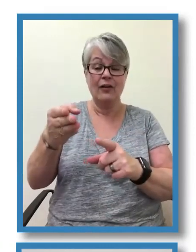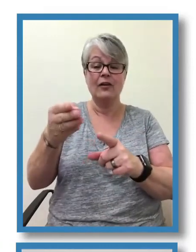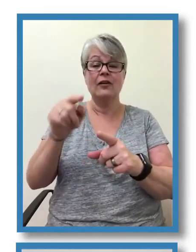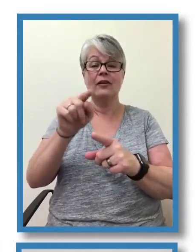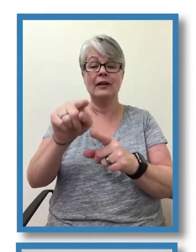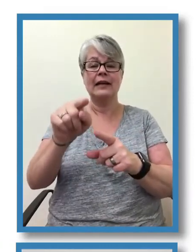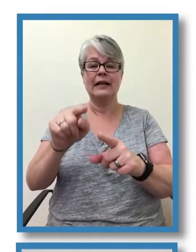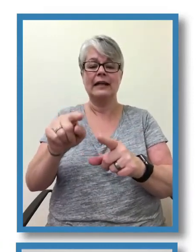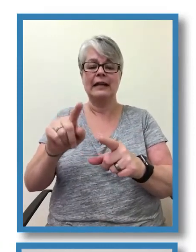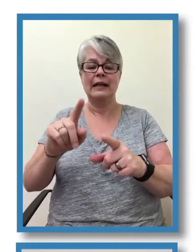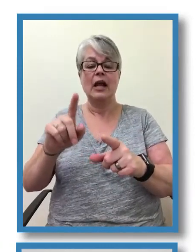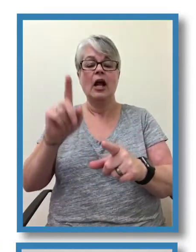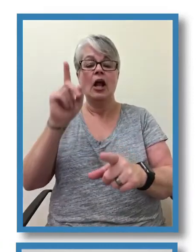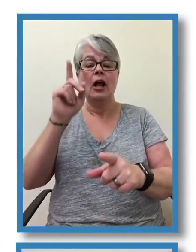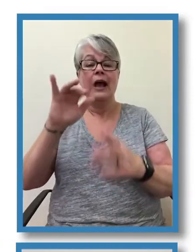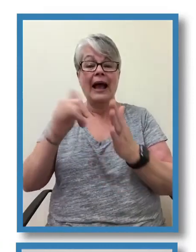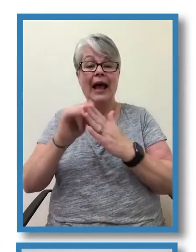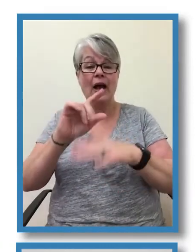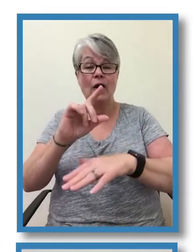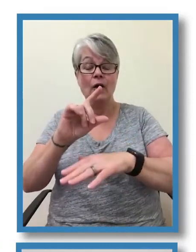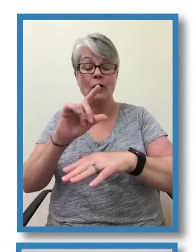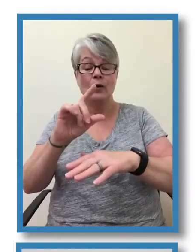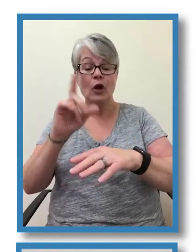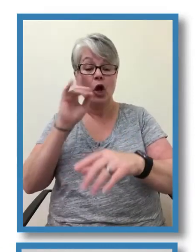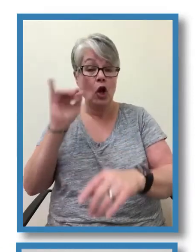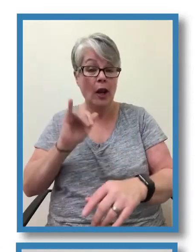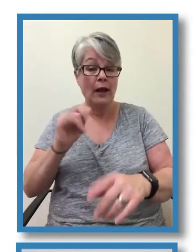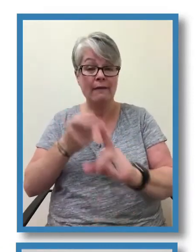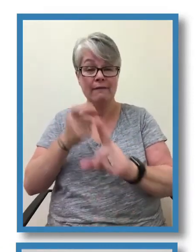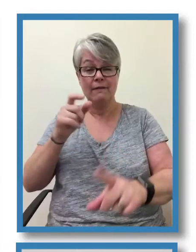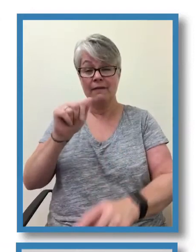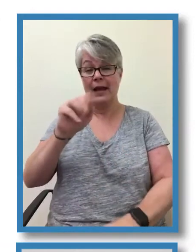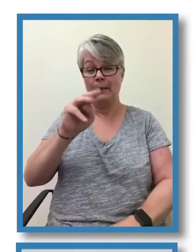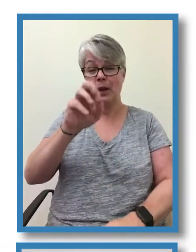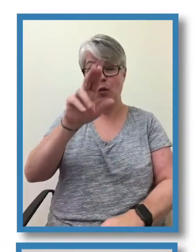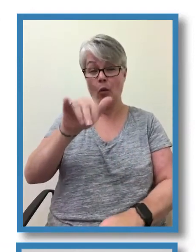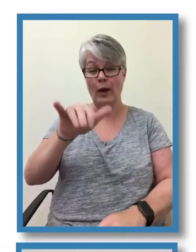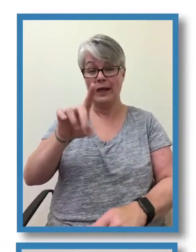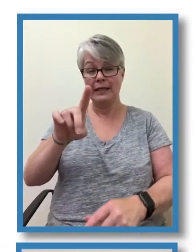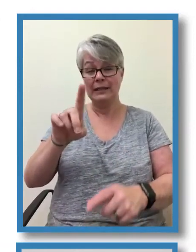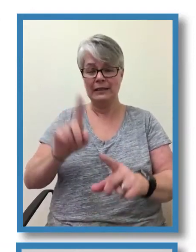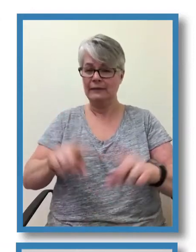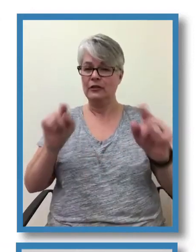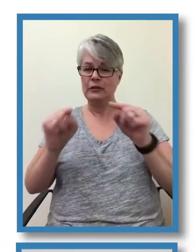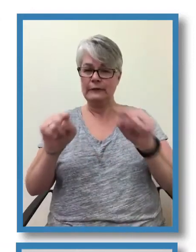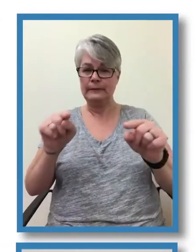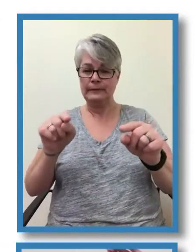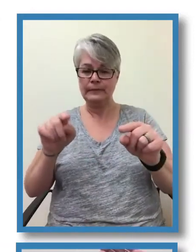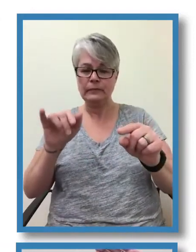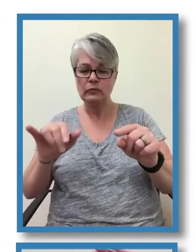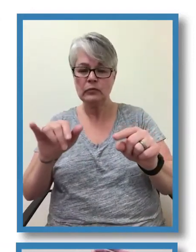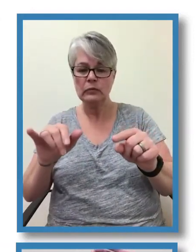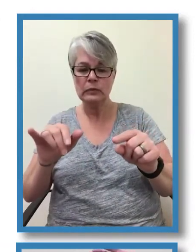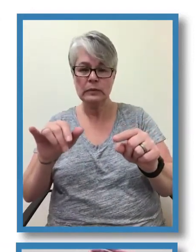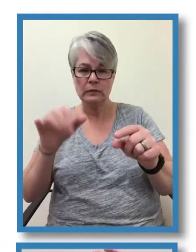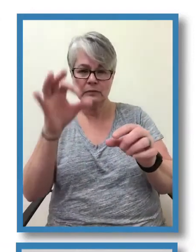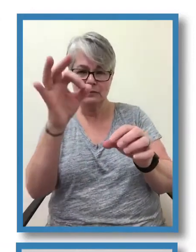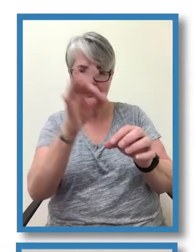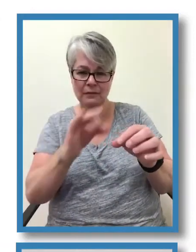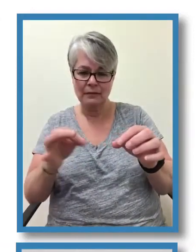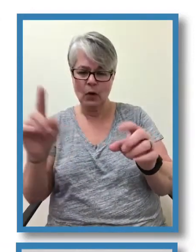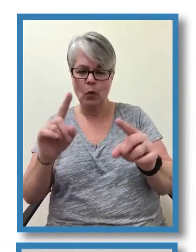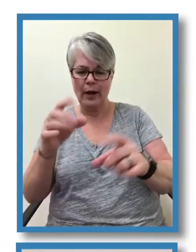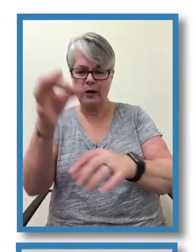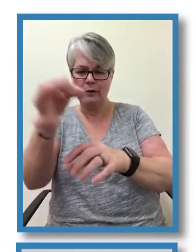entorhinal cortex of the brain. These are regions of the brain. Now this image of the brain is done the other way. It's done down through the brain this